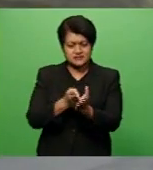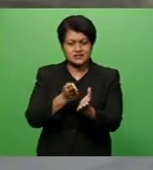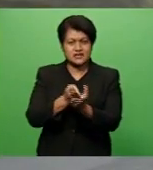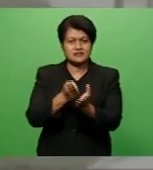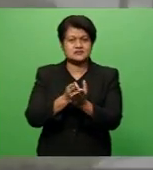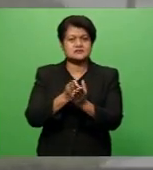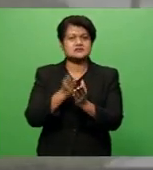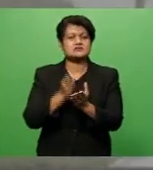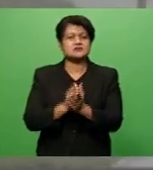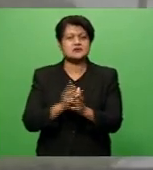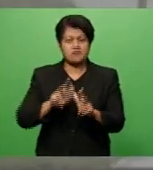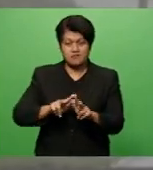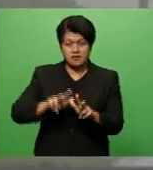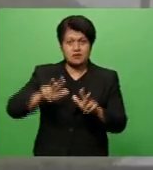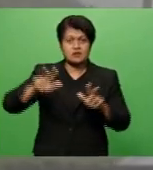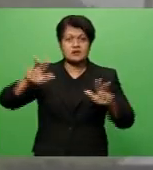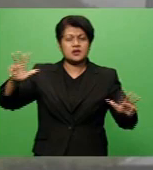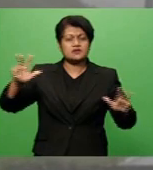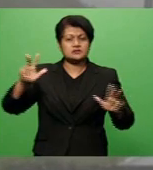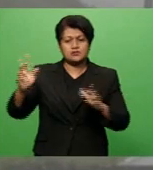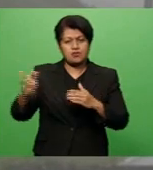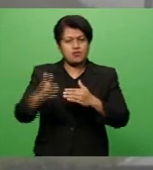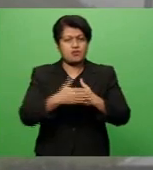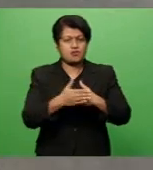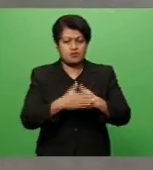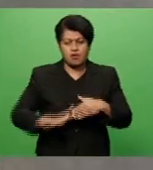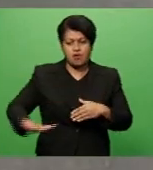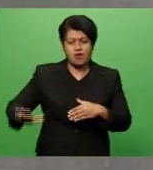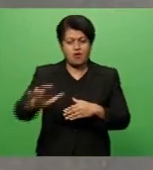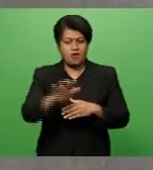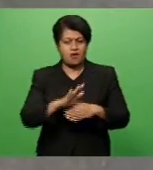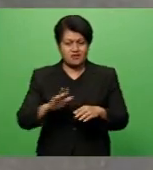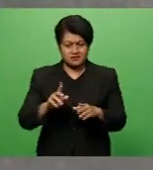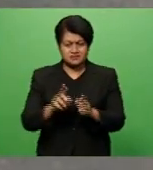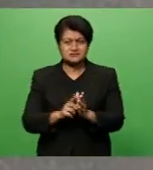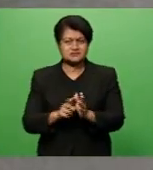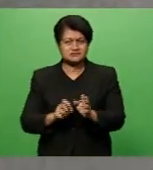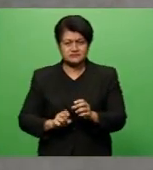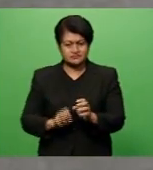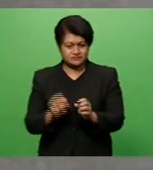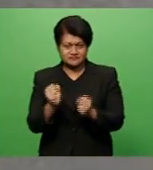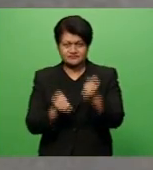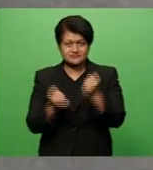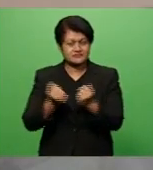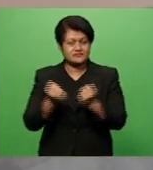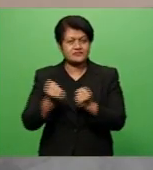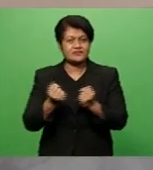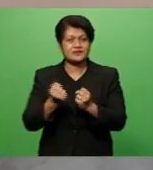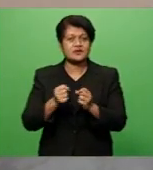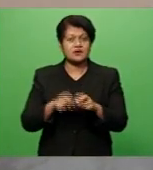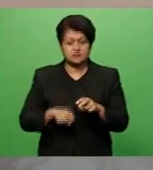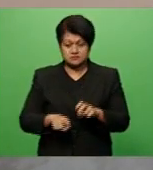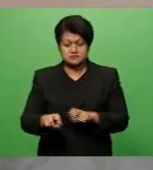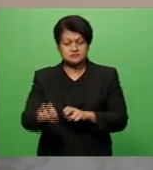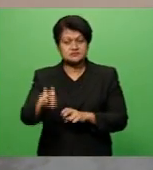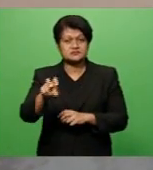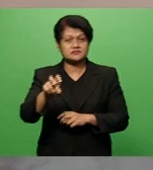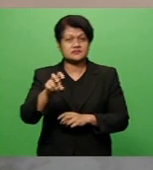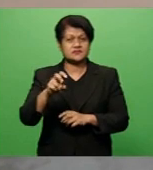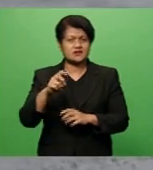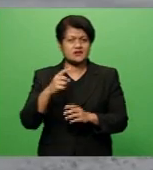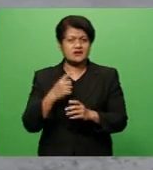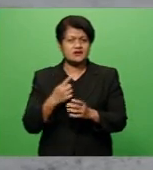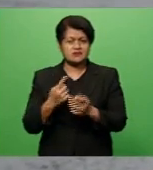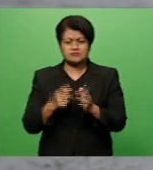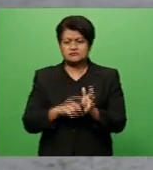Vanua Levu but is closed to all vehicles, leaving no other means of travel by road. The route is used by people traveling by ferry to and